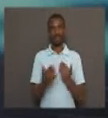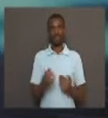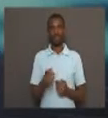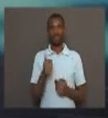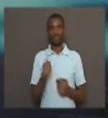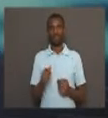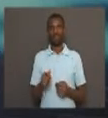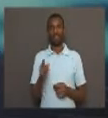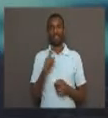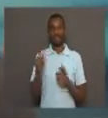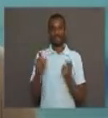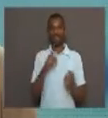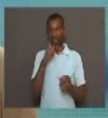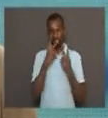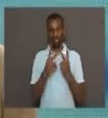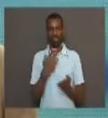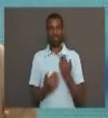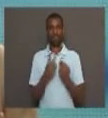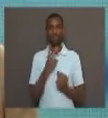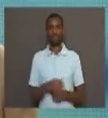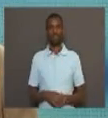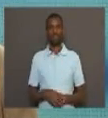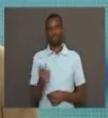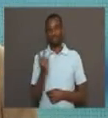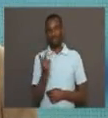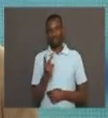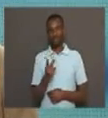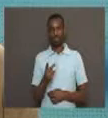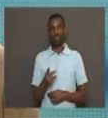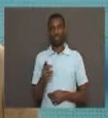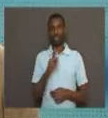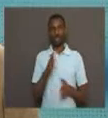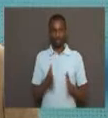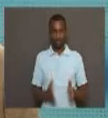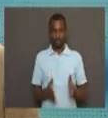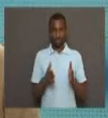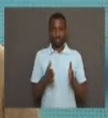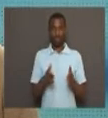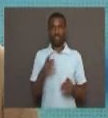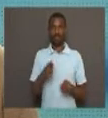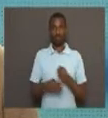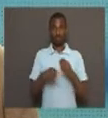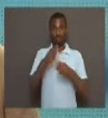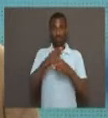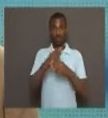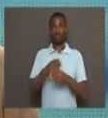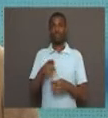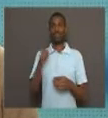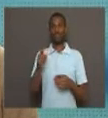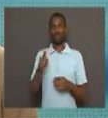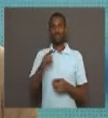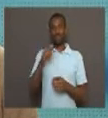and nuclei. They are the building blocks of all matter on